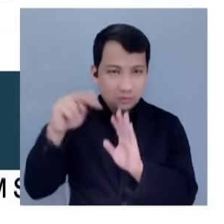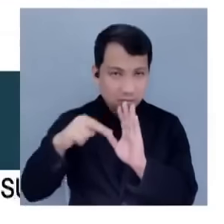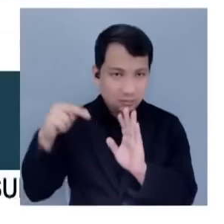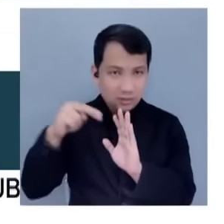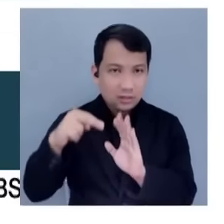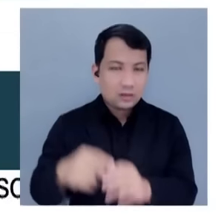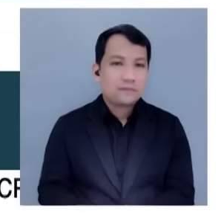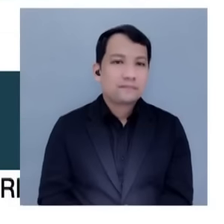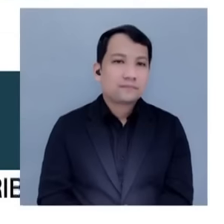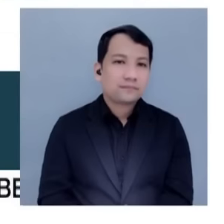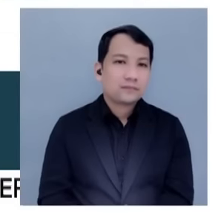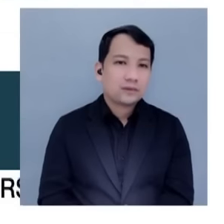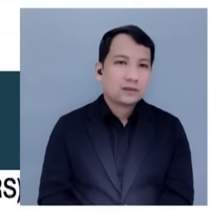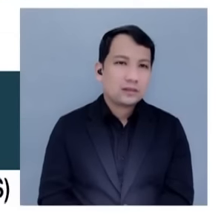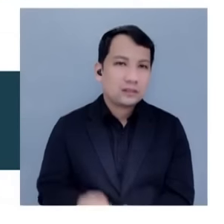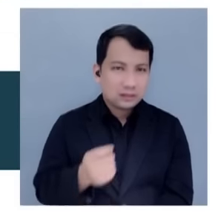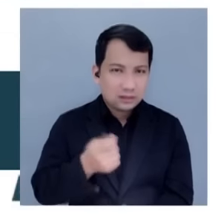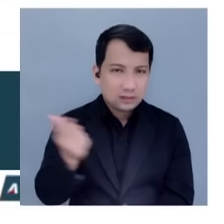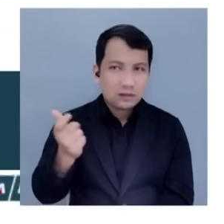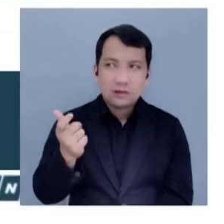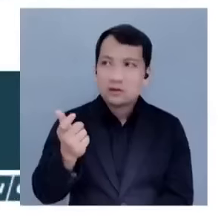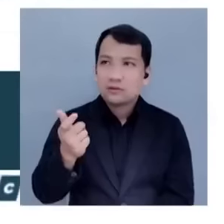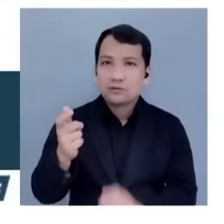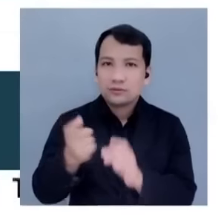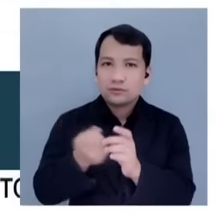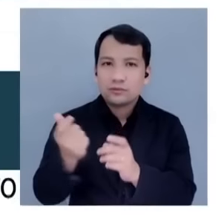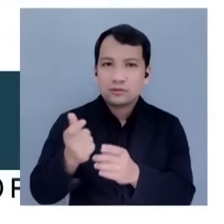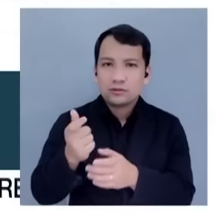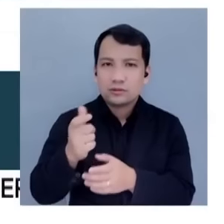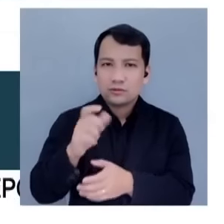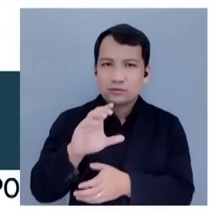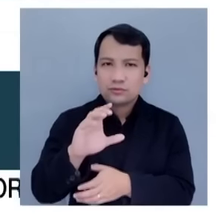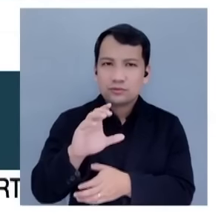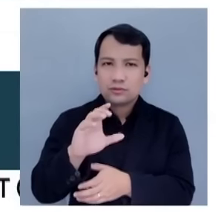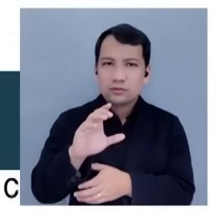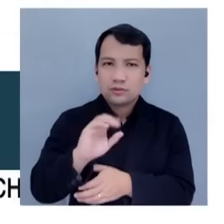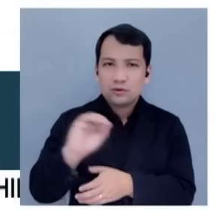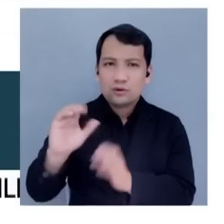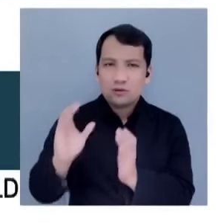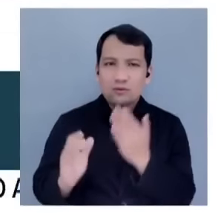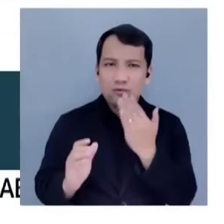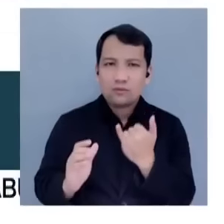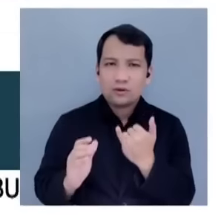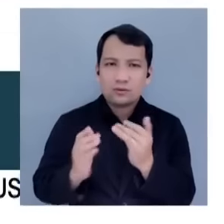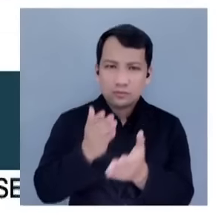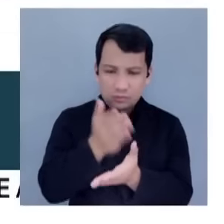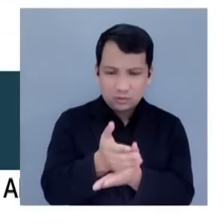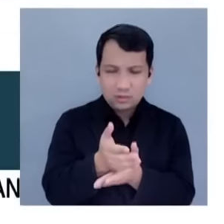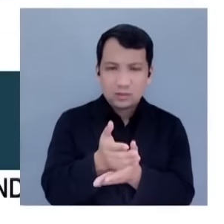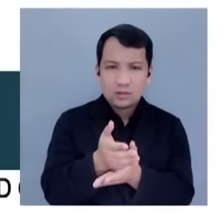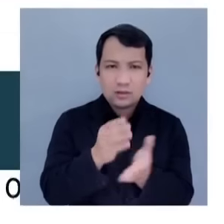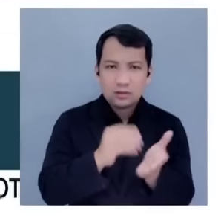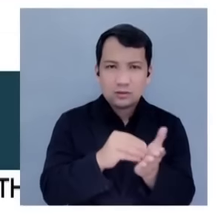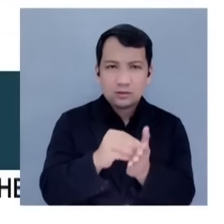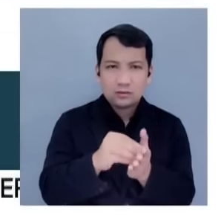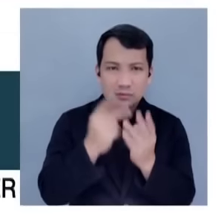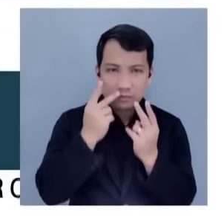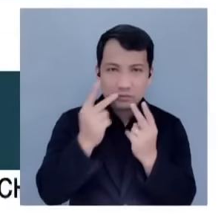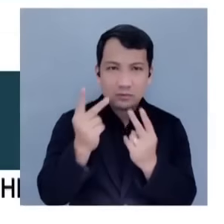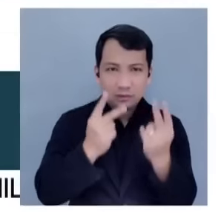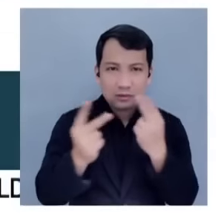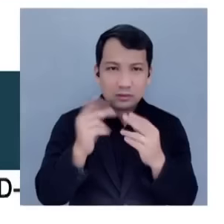yung channel. No? They took it down. So why do we have to go through a million views